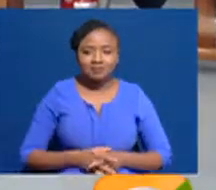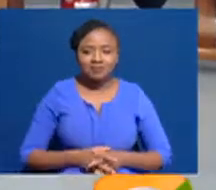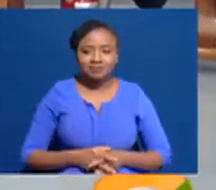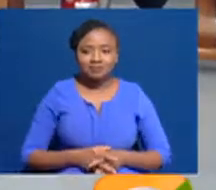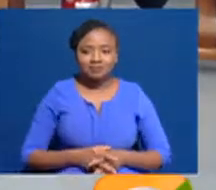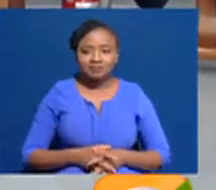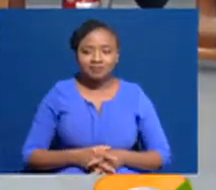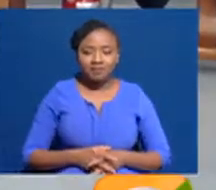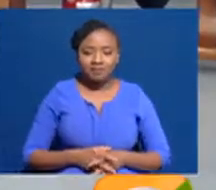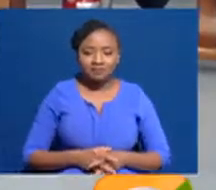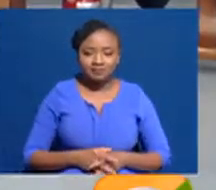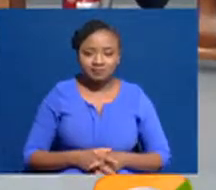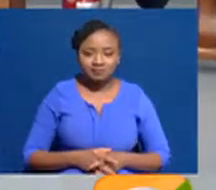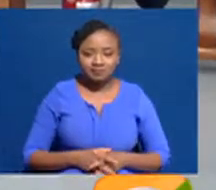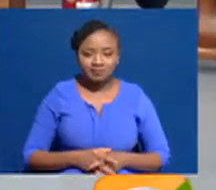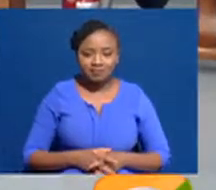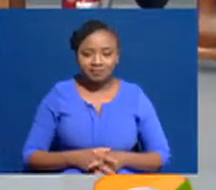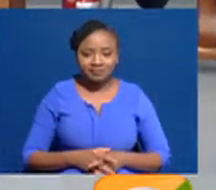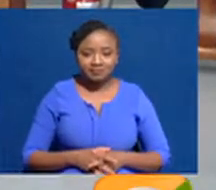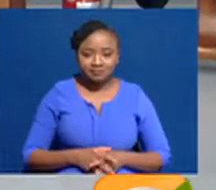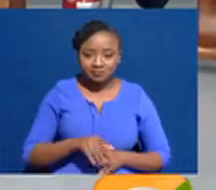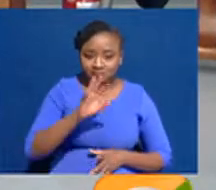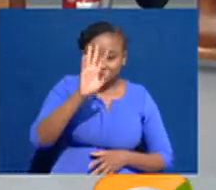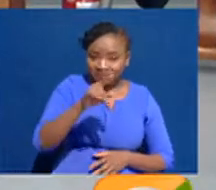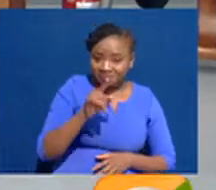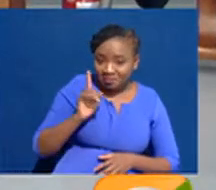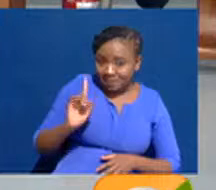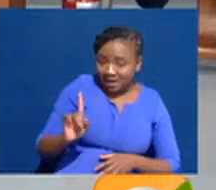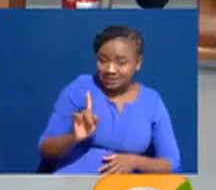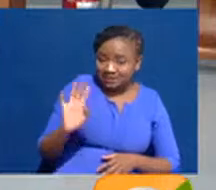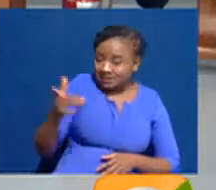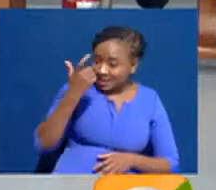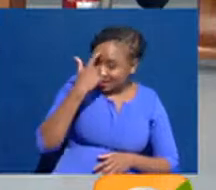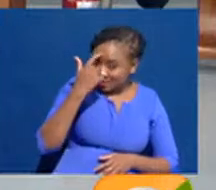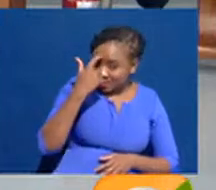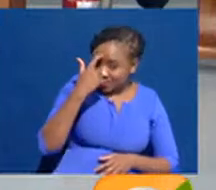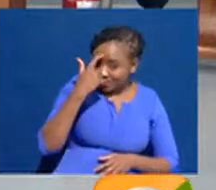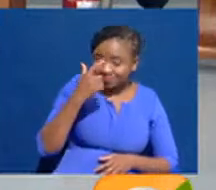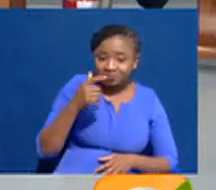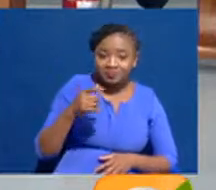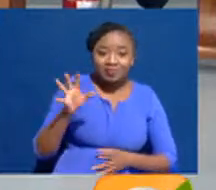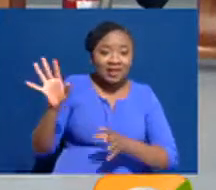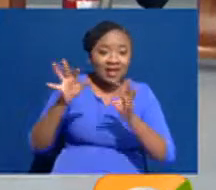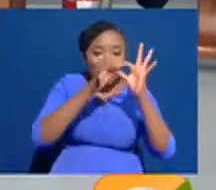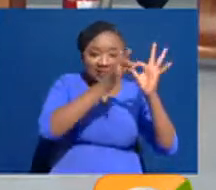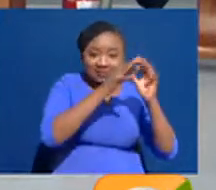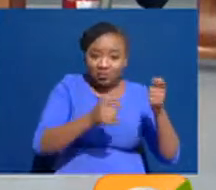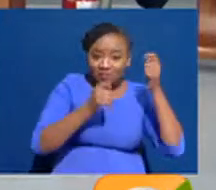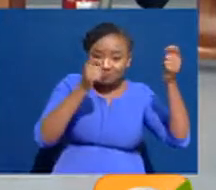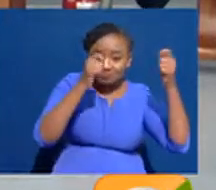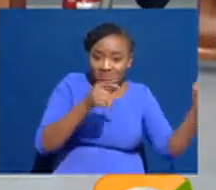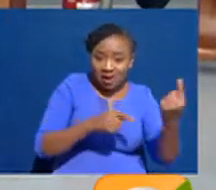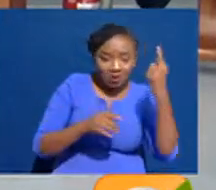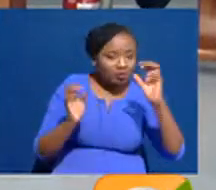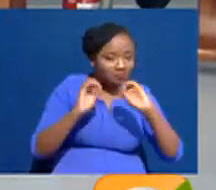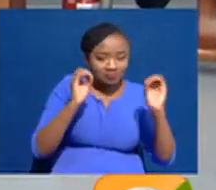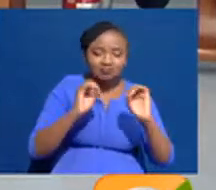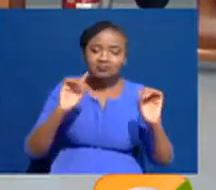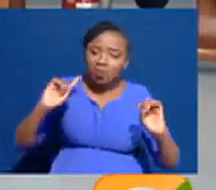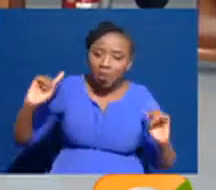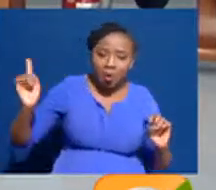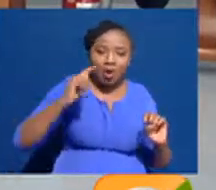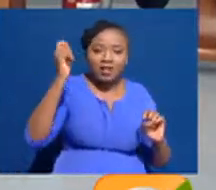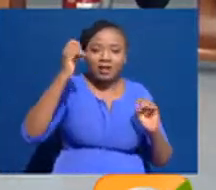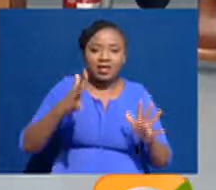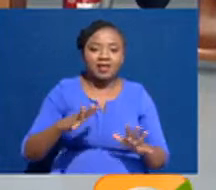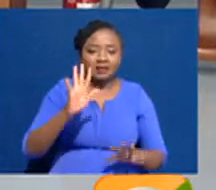tired. It's not just Azimio who are protesting. No. By the way. Even Kenya Kwanza protesters were out there. Today we